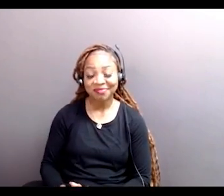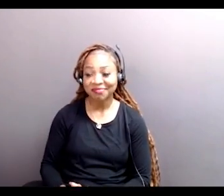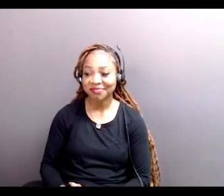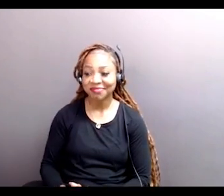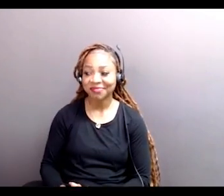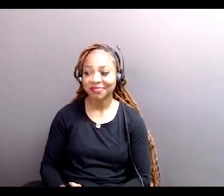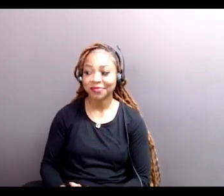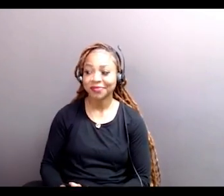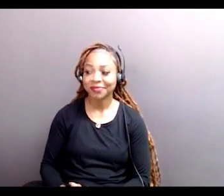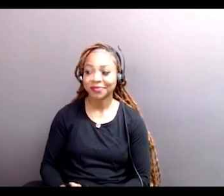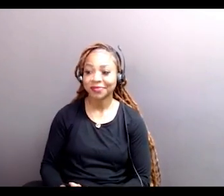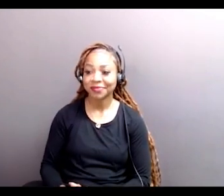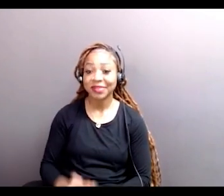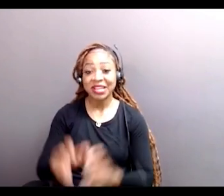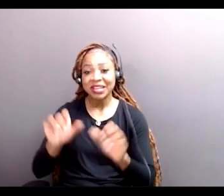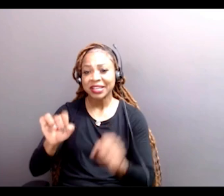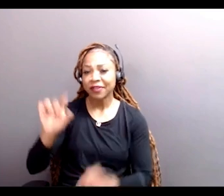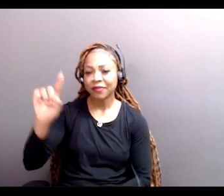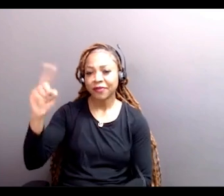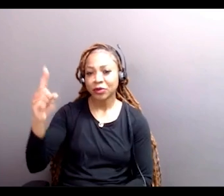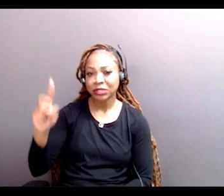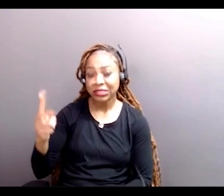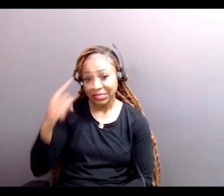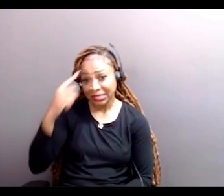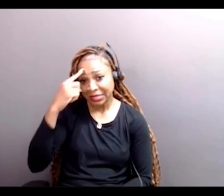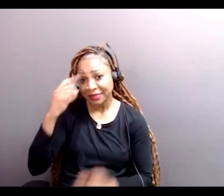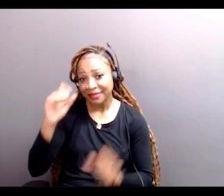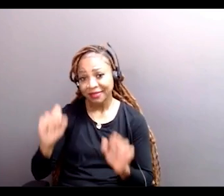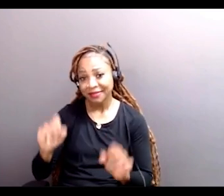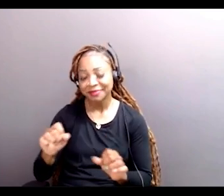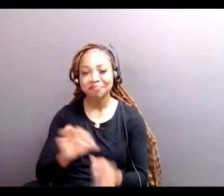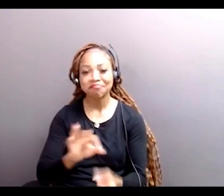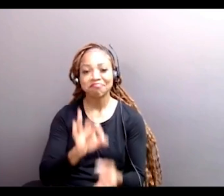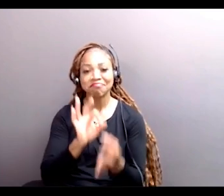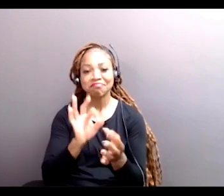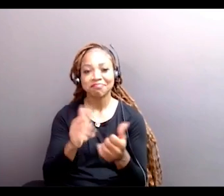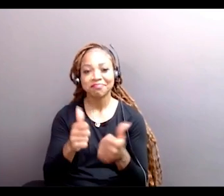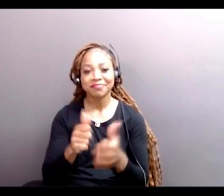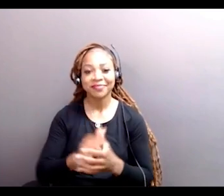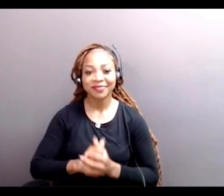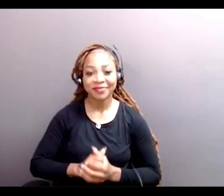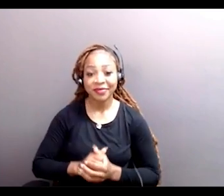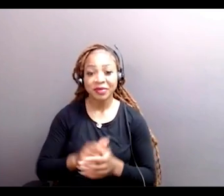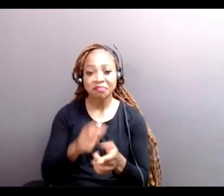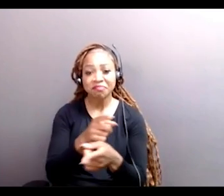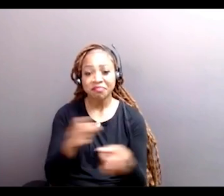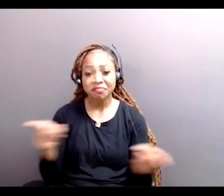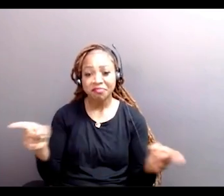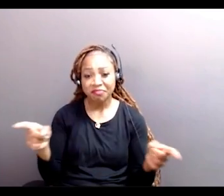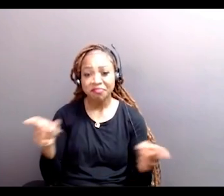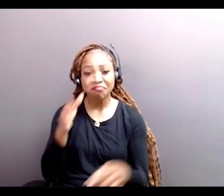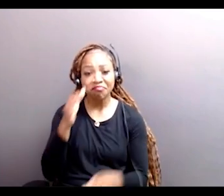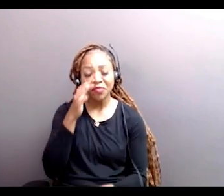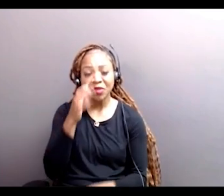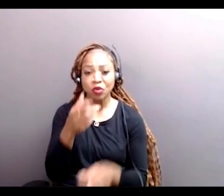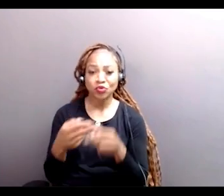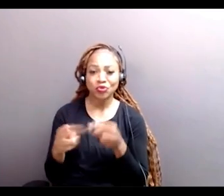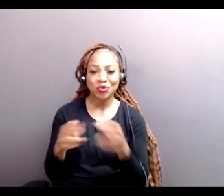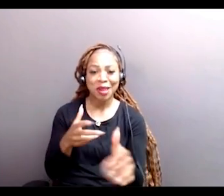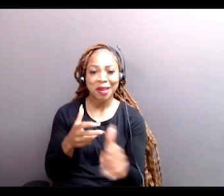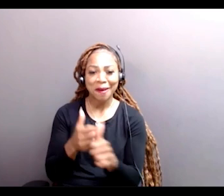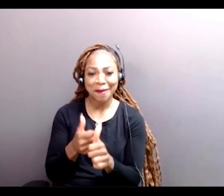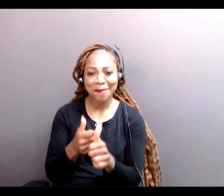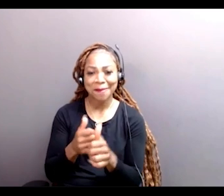We can do the first and second, I think. All right, perfect. So you've listened to a very quick update. Let's